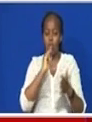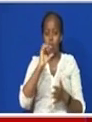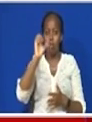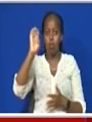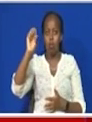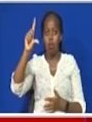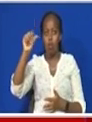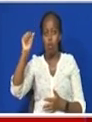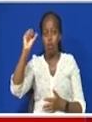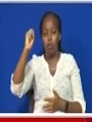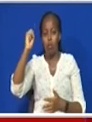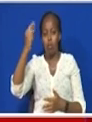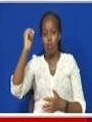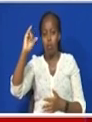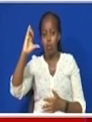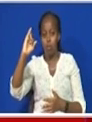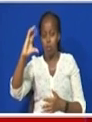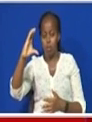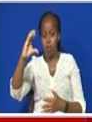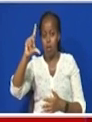elastic limit of a spring.